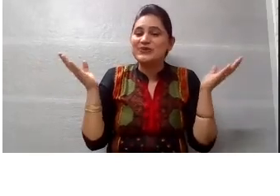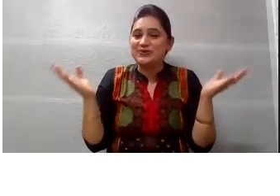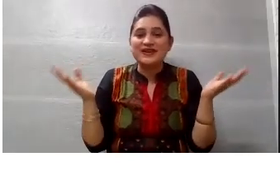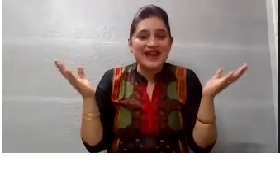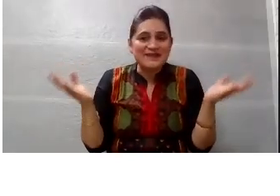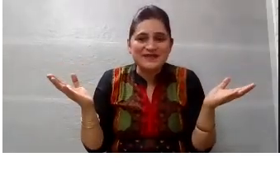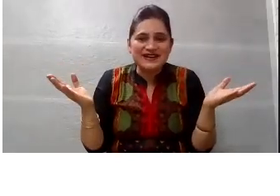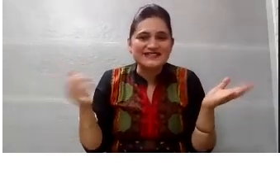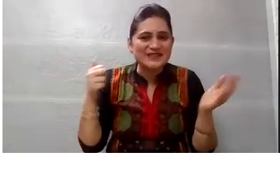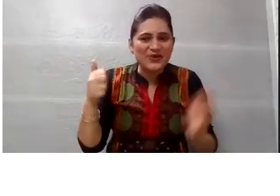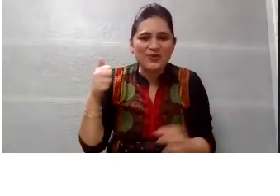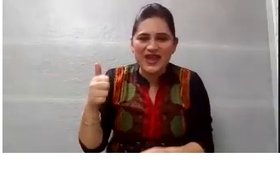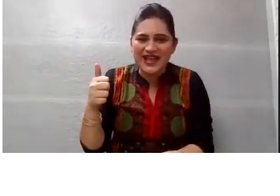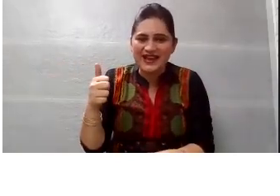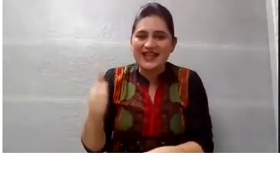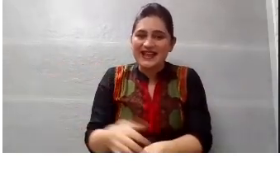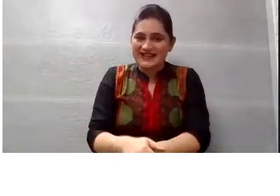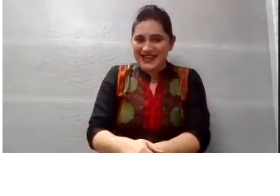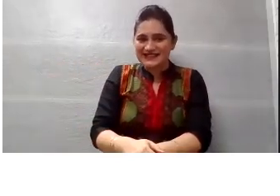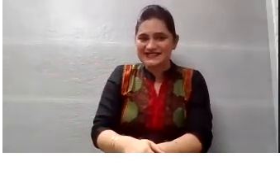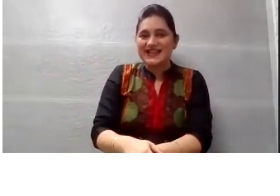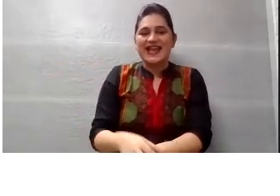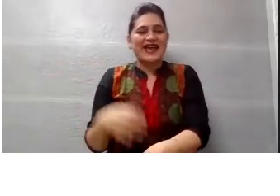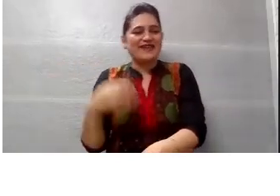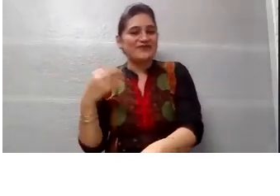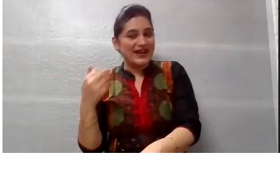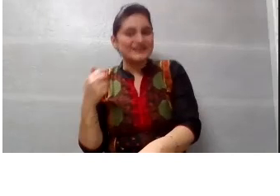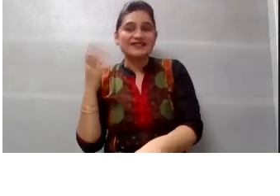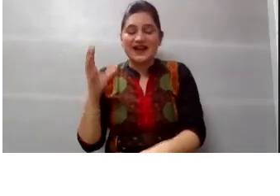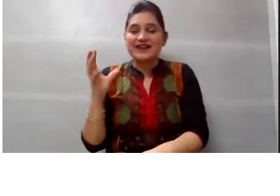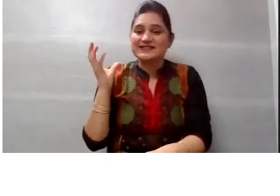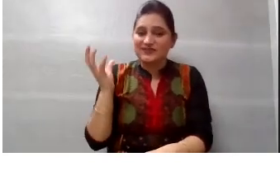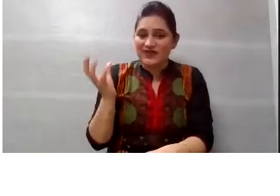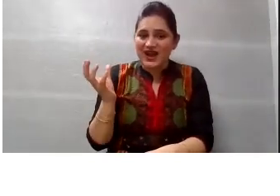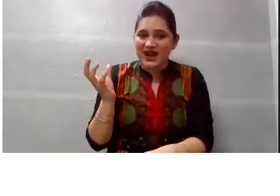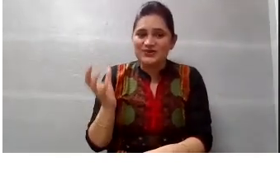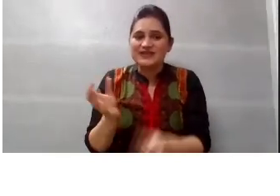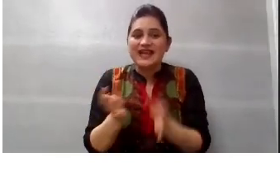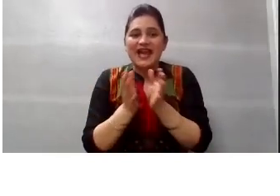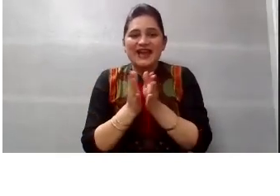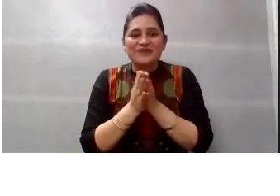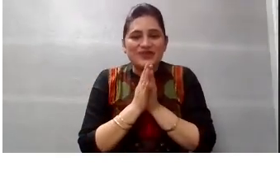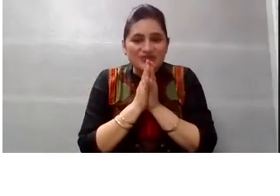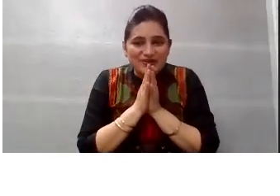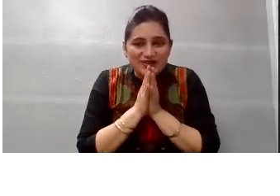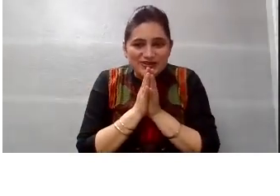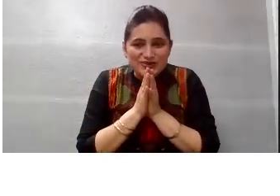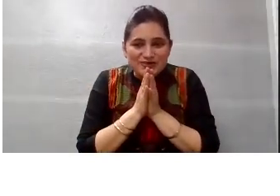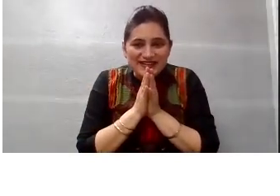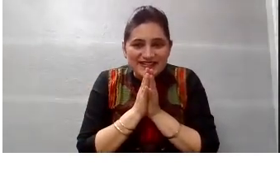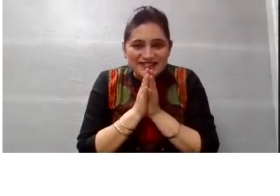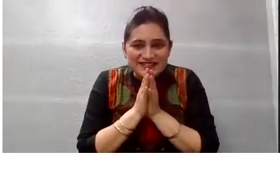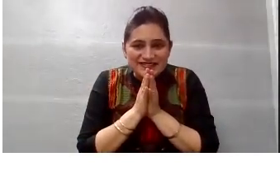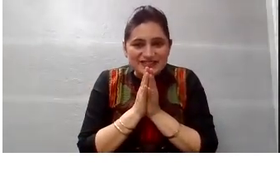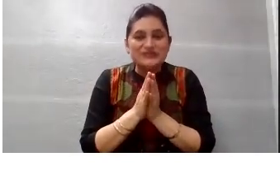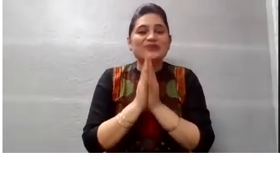now you know numbers so well. Yes. And once the card is found. And once you are going to